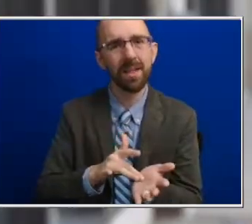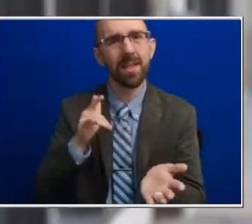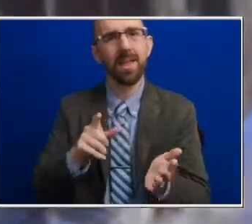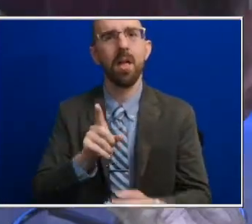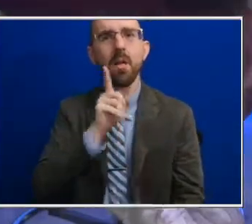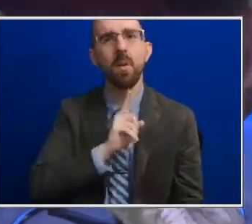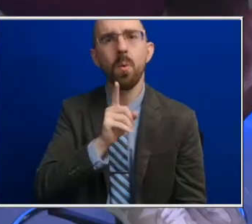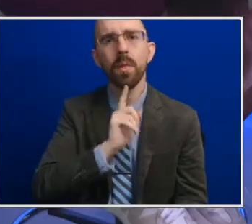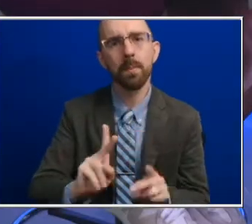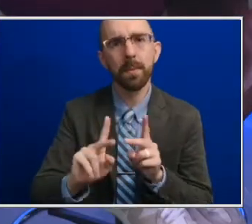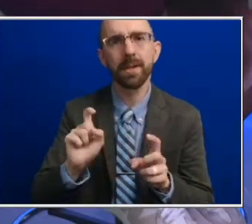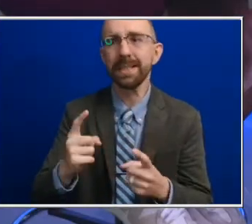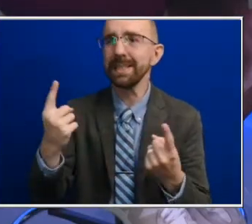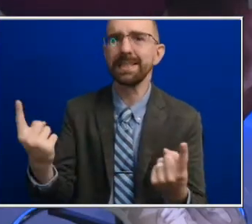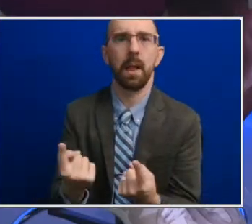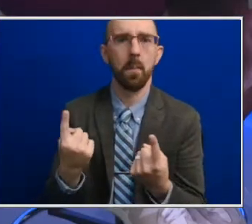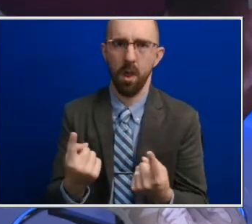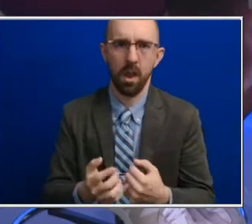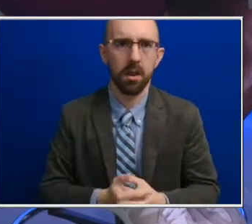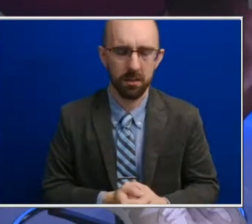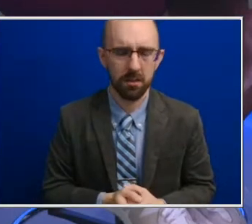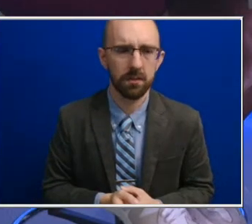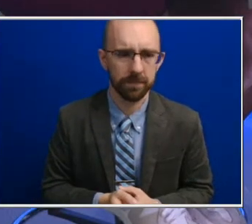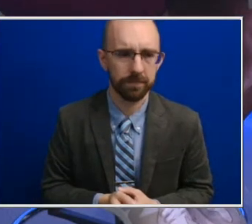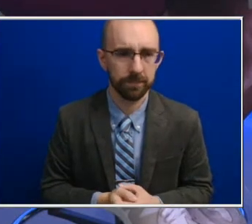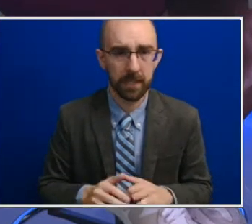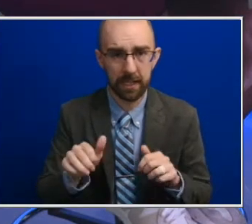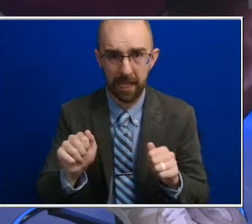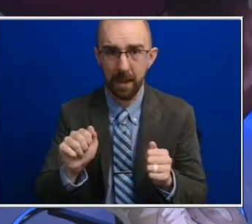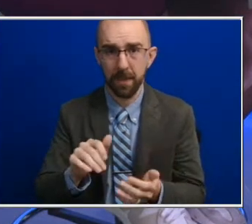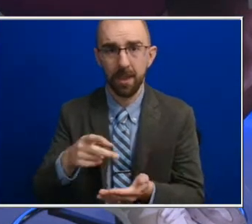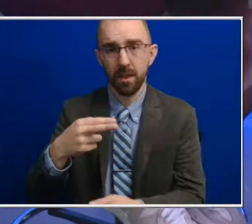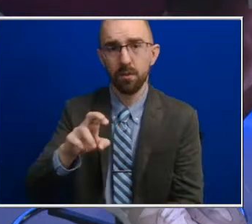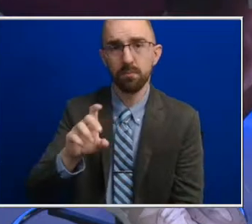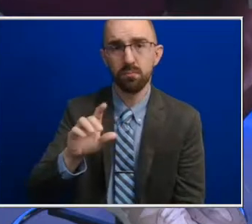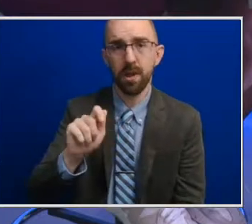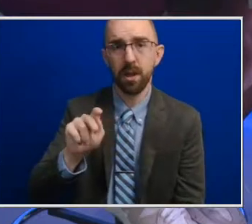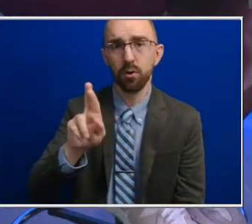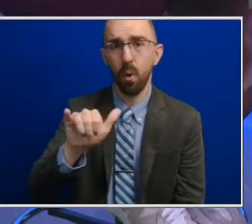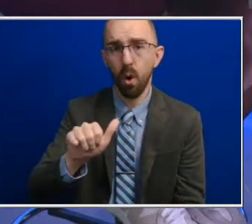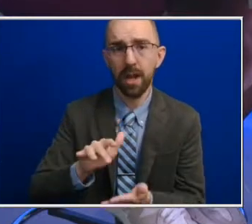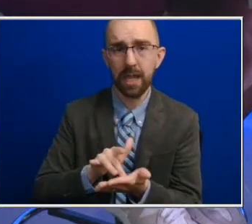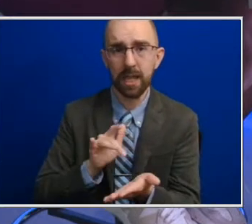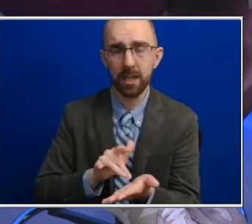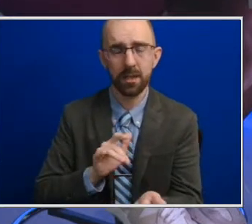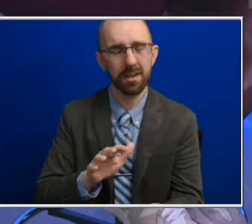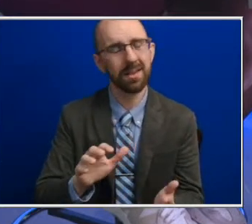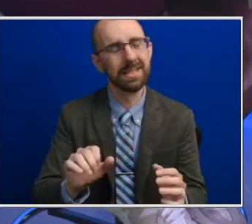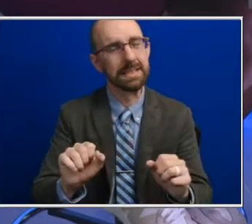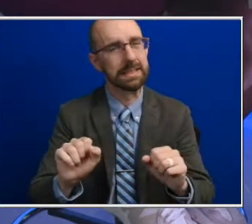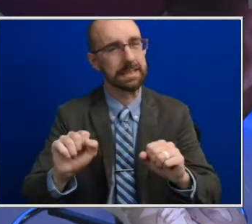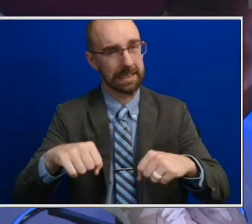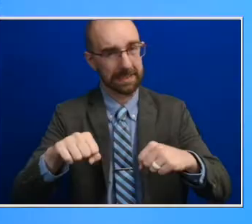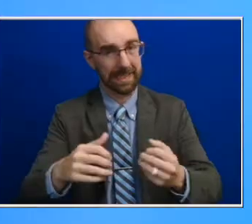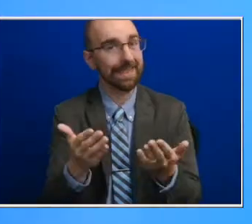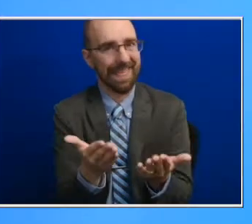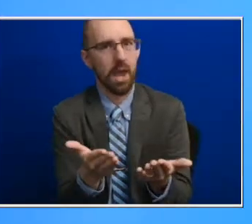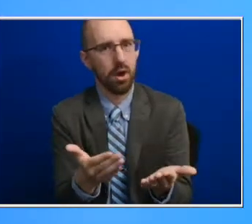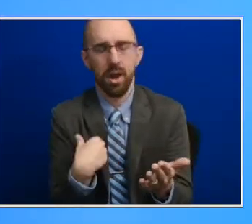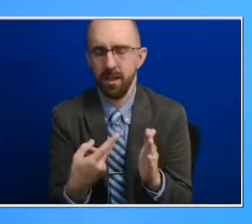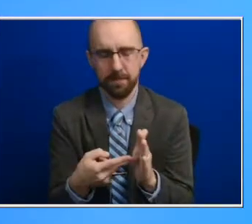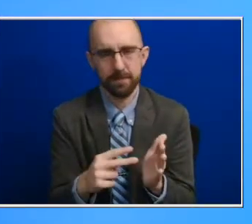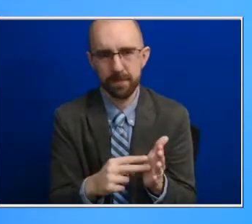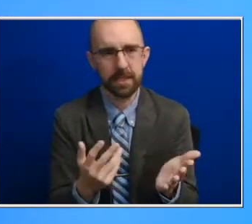just need somebody. Can it be predatory? I mean, yes, it's there. I mean, that's